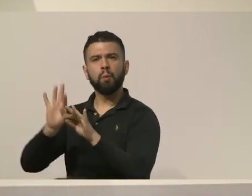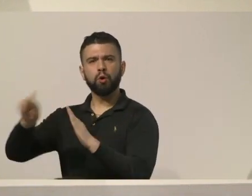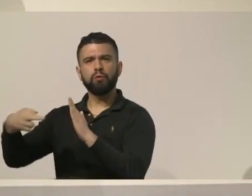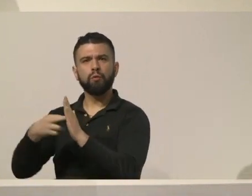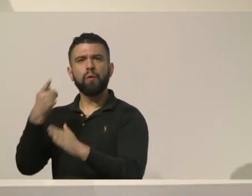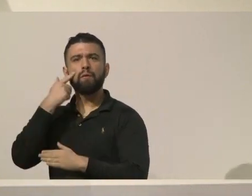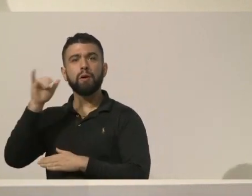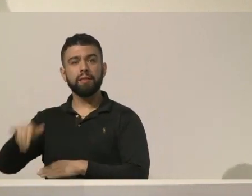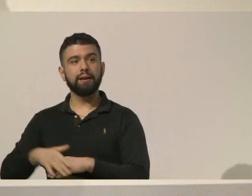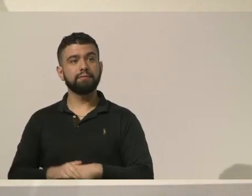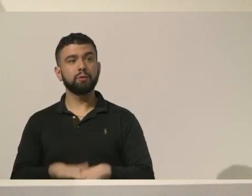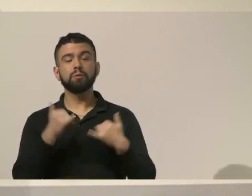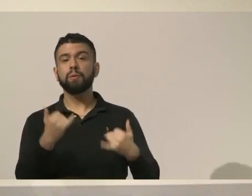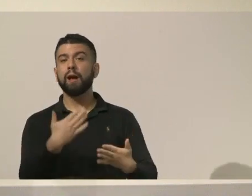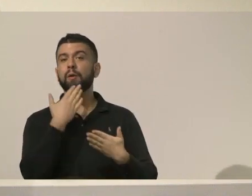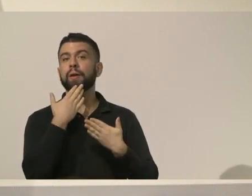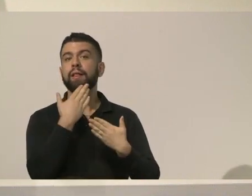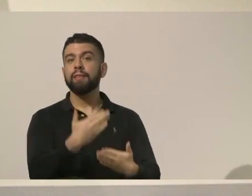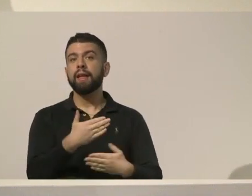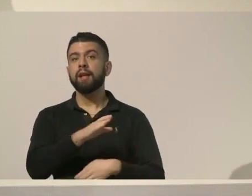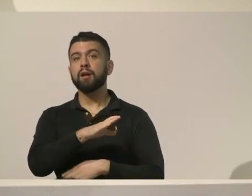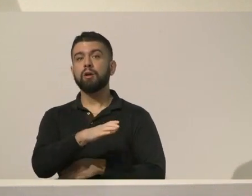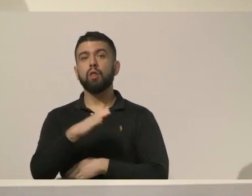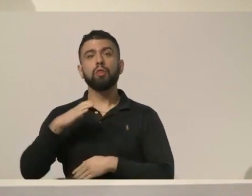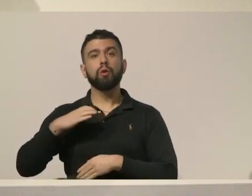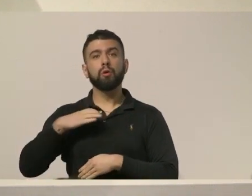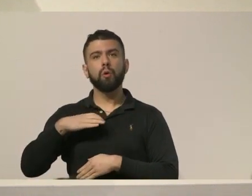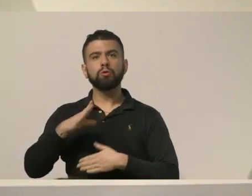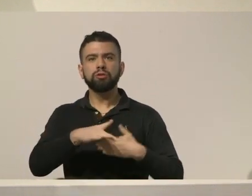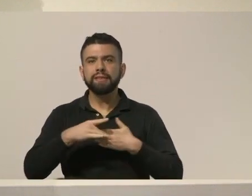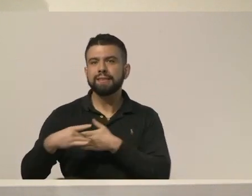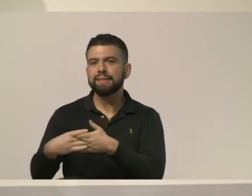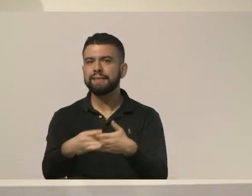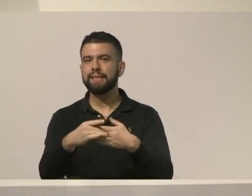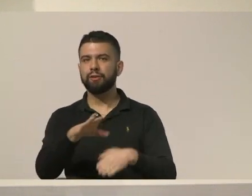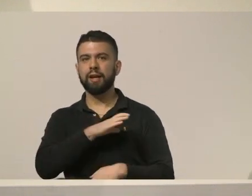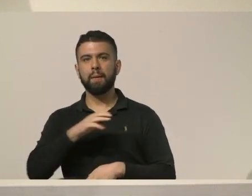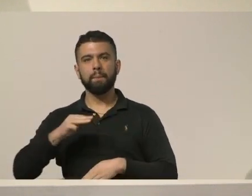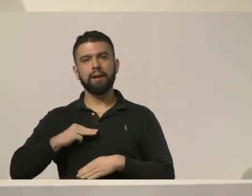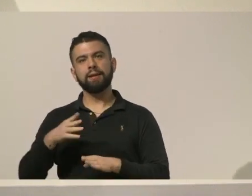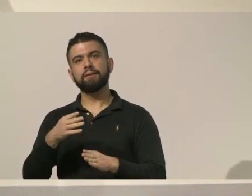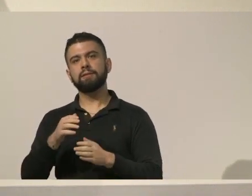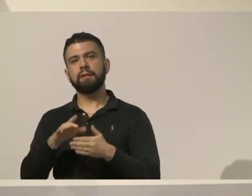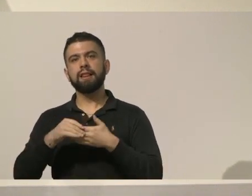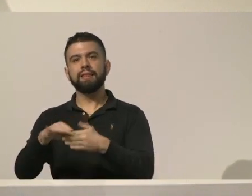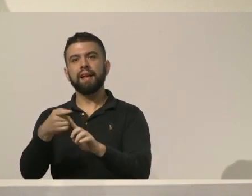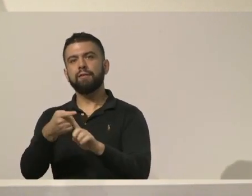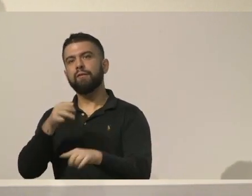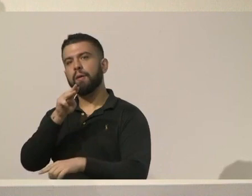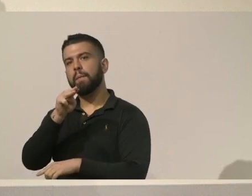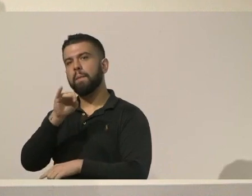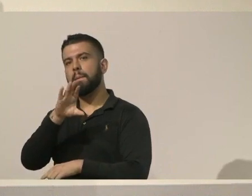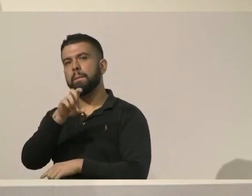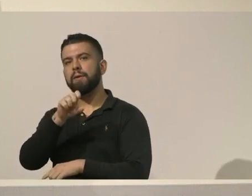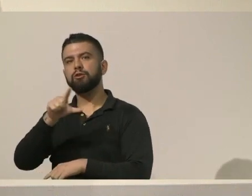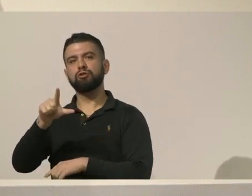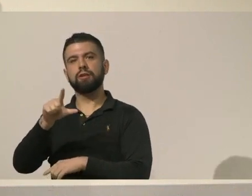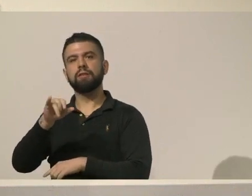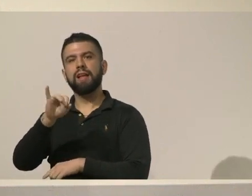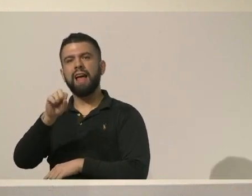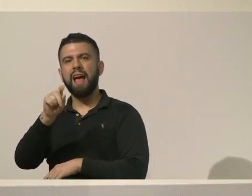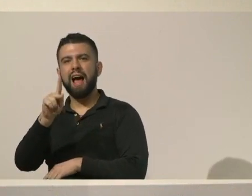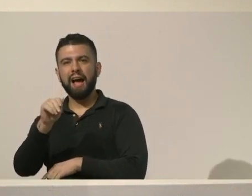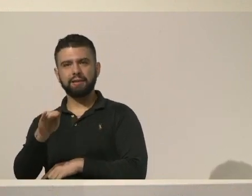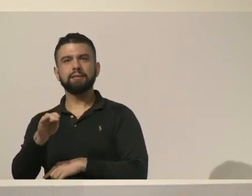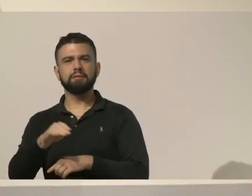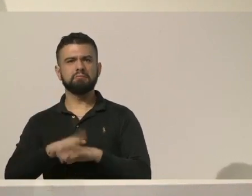the coach steering committee, led by Rochelle Isaac, for their work over the past several months to get us to this point. We will be